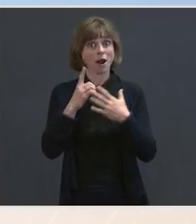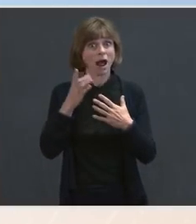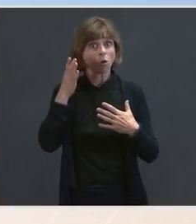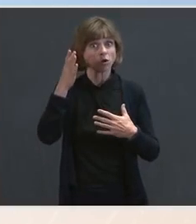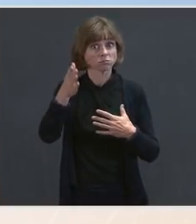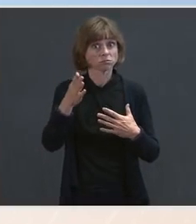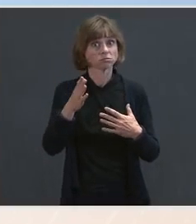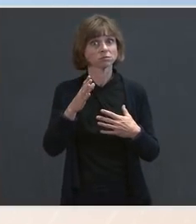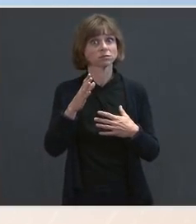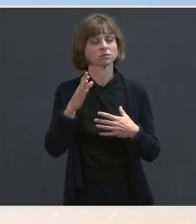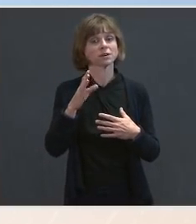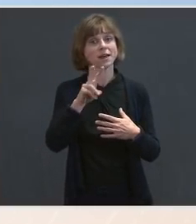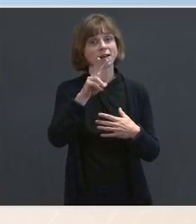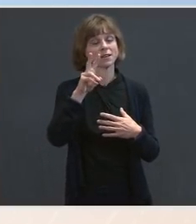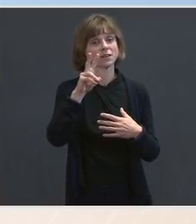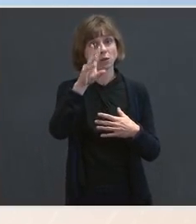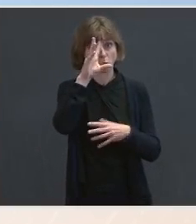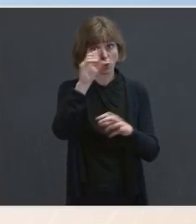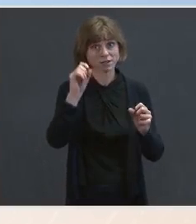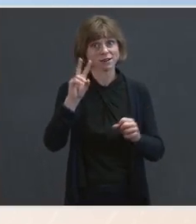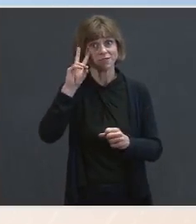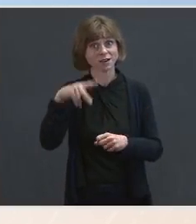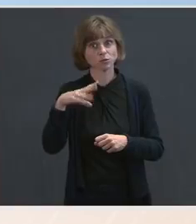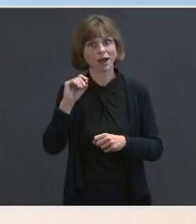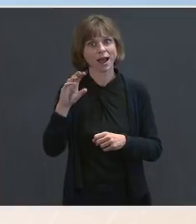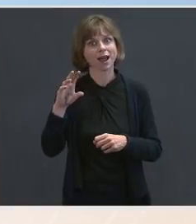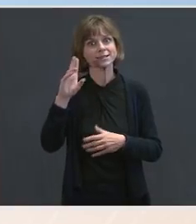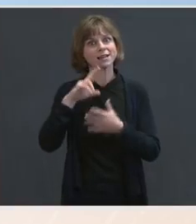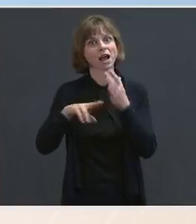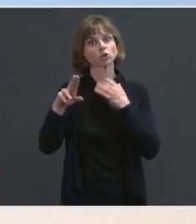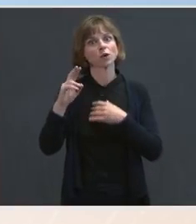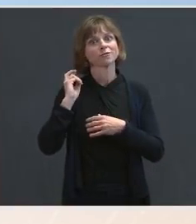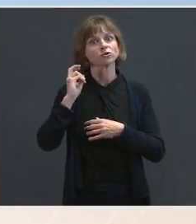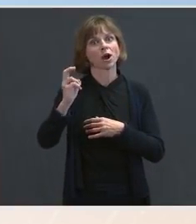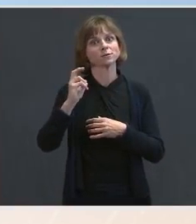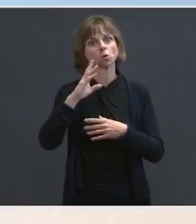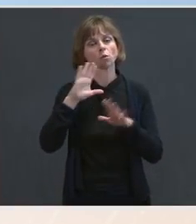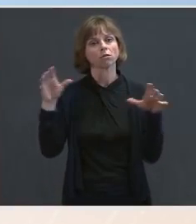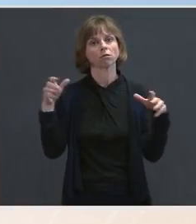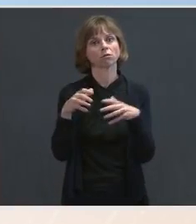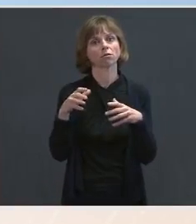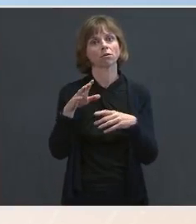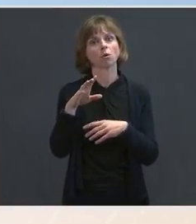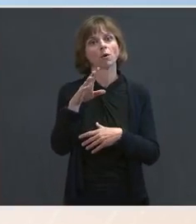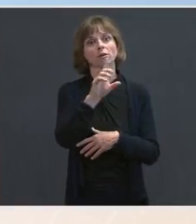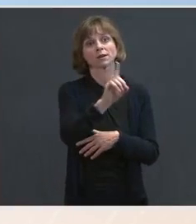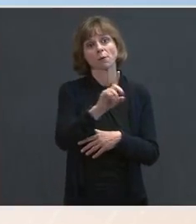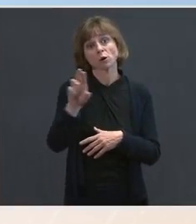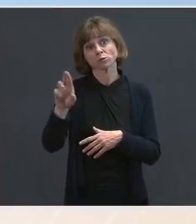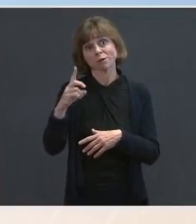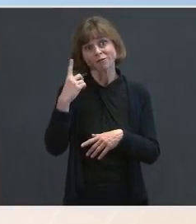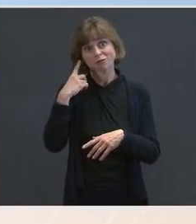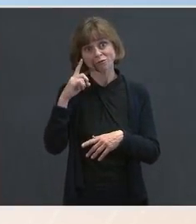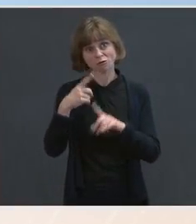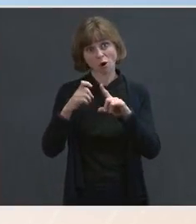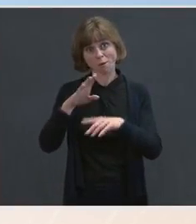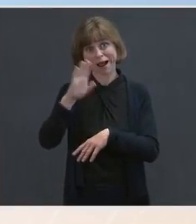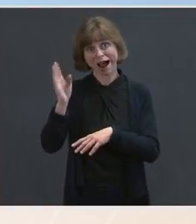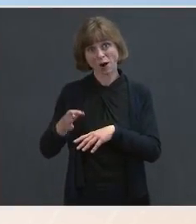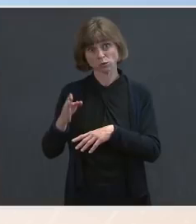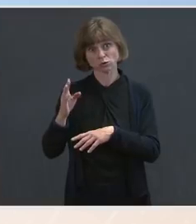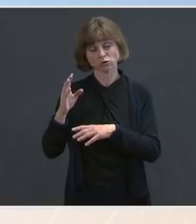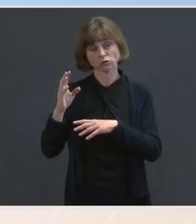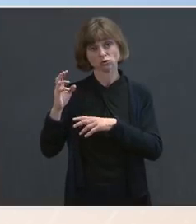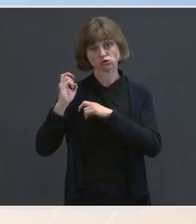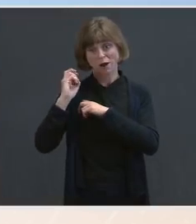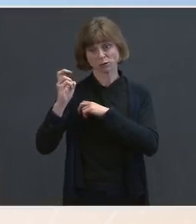Secretary of Transportation will meet with bipartisan members of the House Transportation and Infrastructure Committee. This meeting is meant to build on the